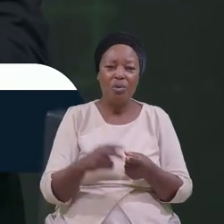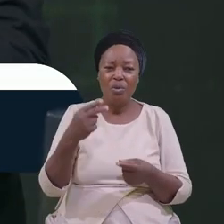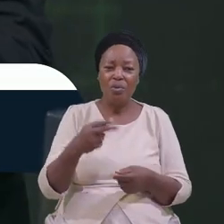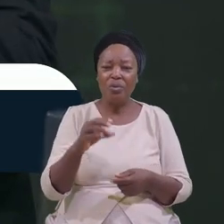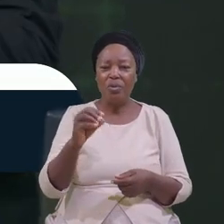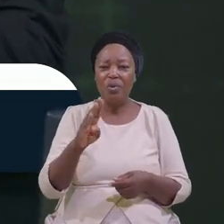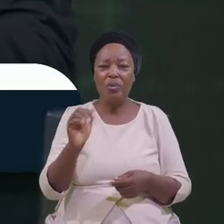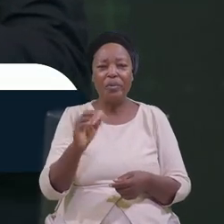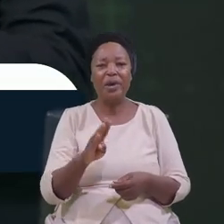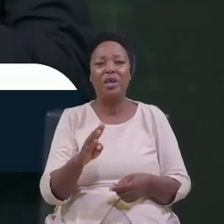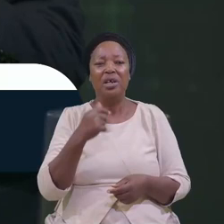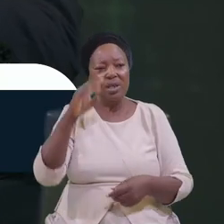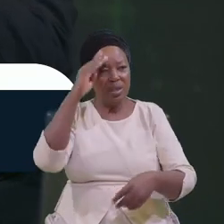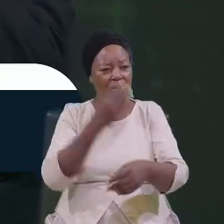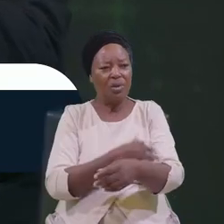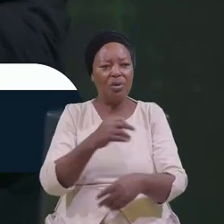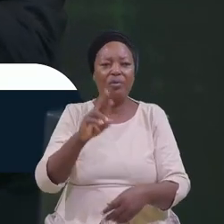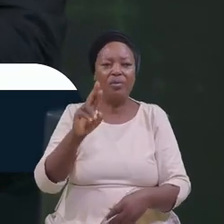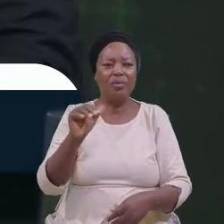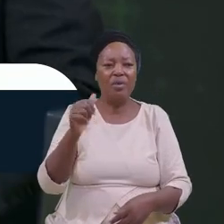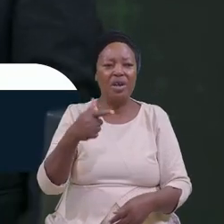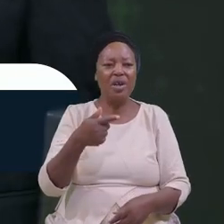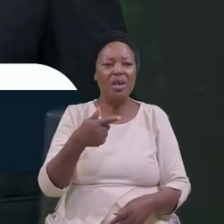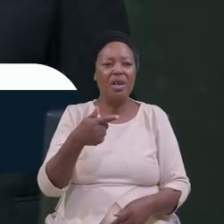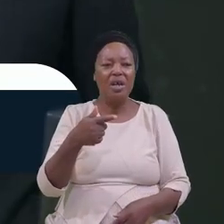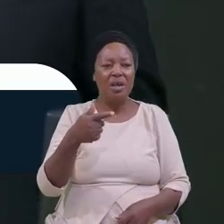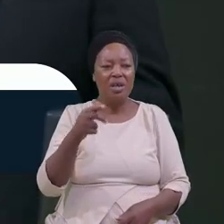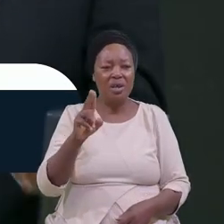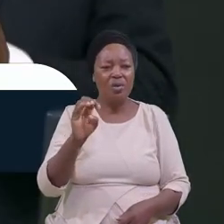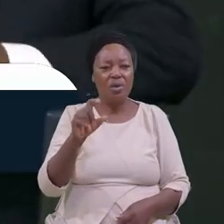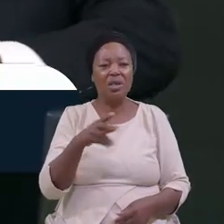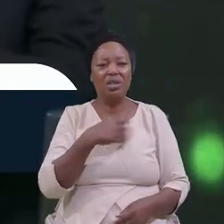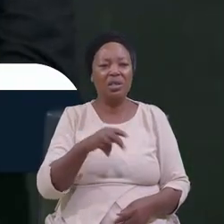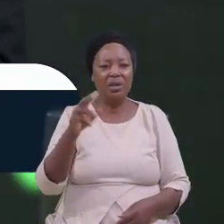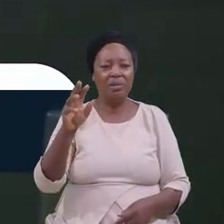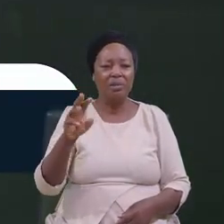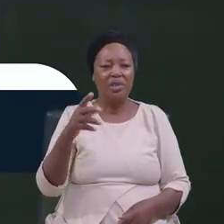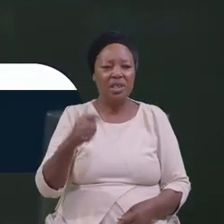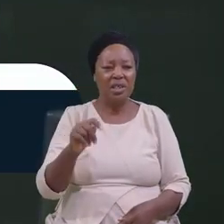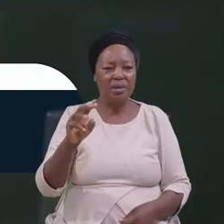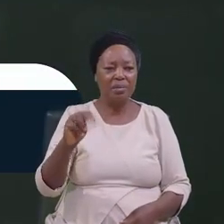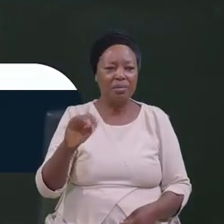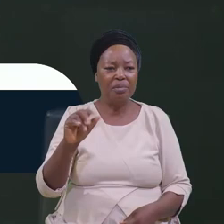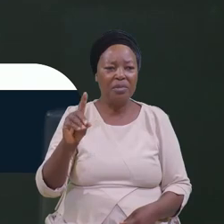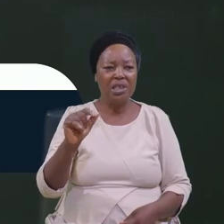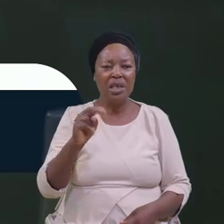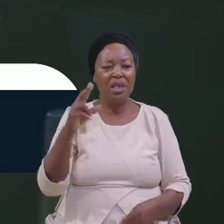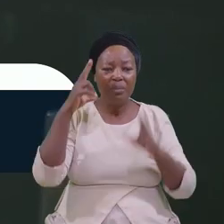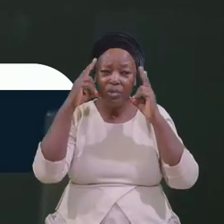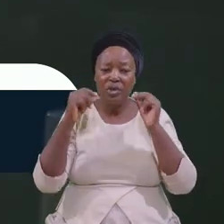the son of Raguel, the Midianite, Moses' father-in-law. We